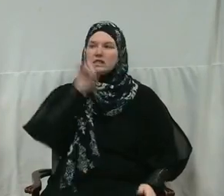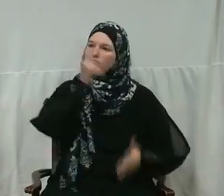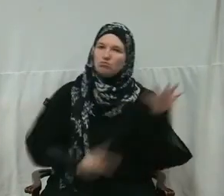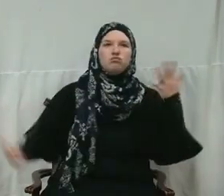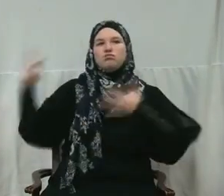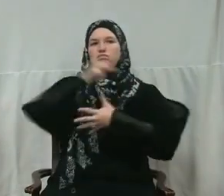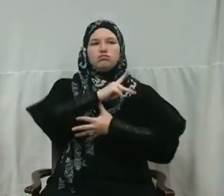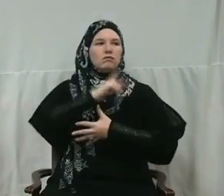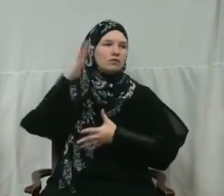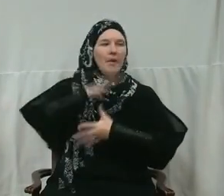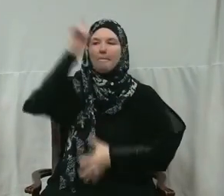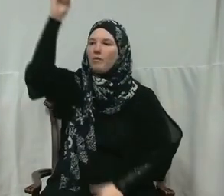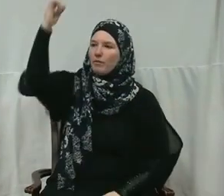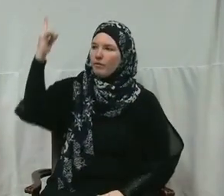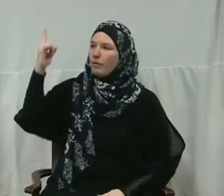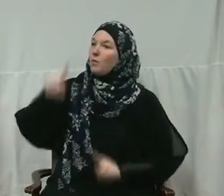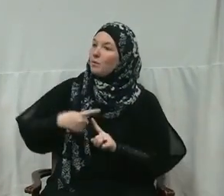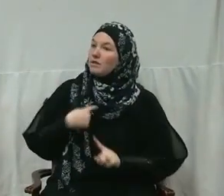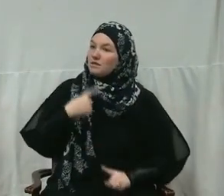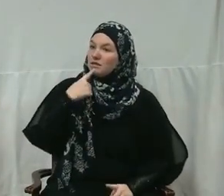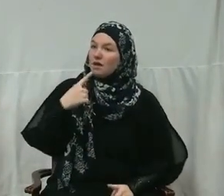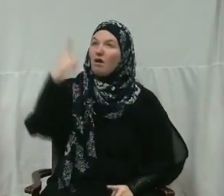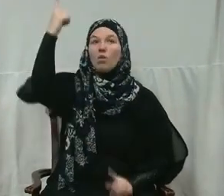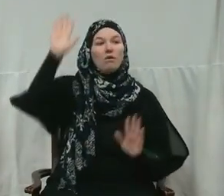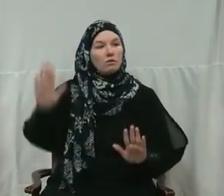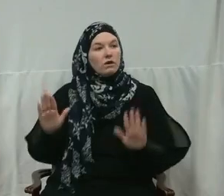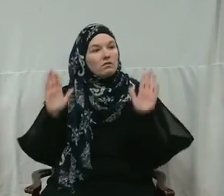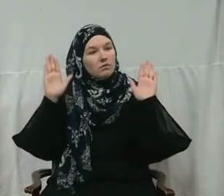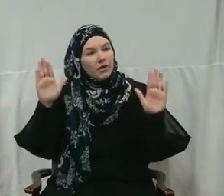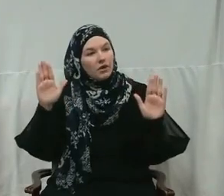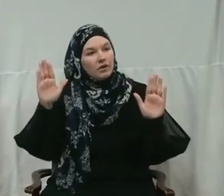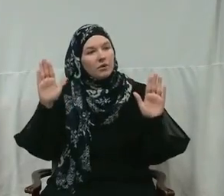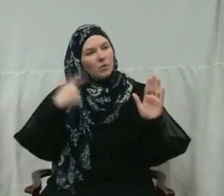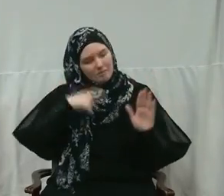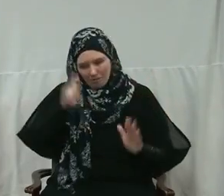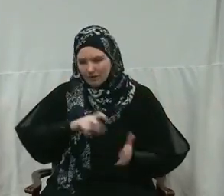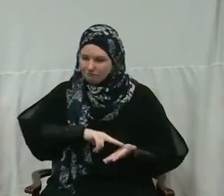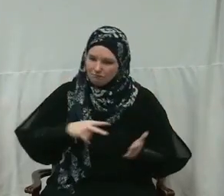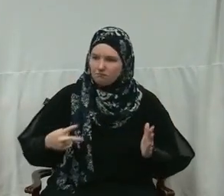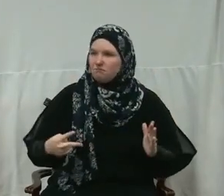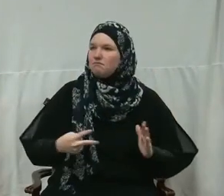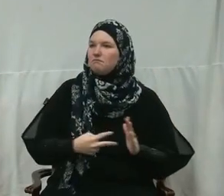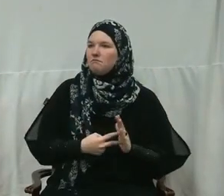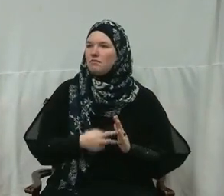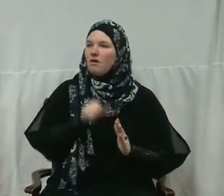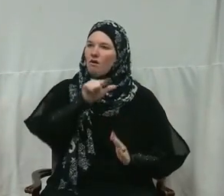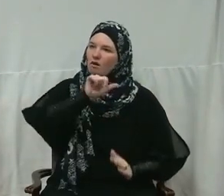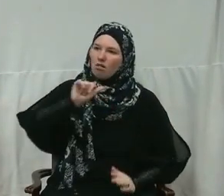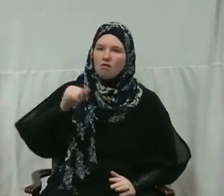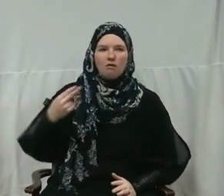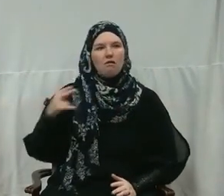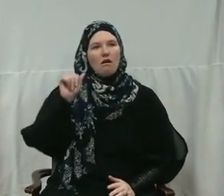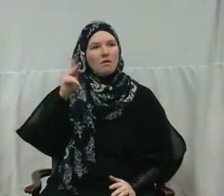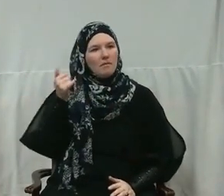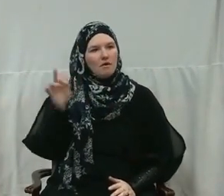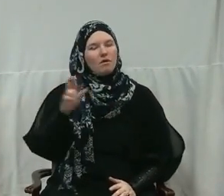is Allah. And when we say Allahu Akbar, we must mean it practically in our life. May Allah